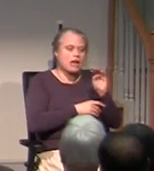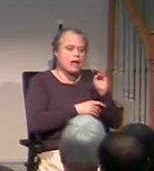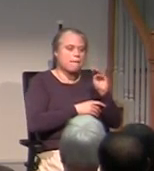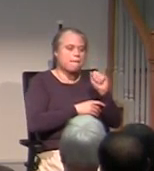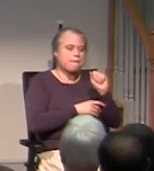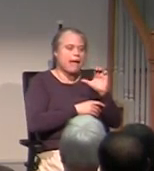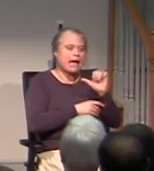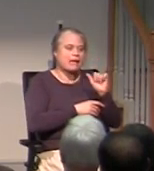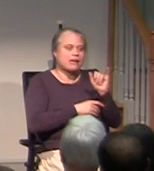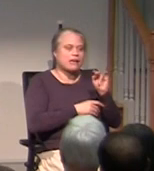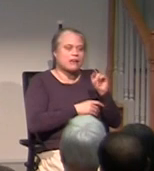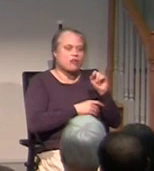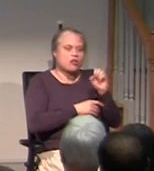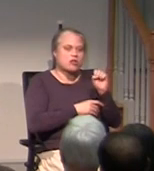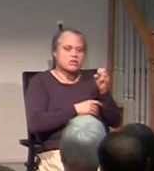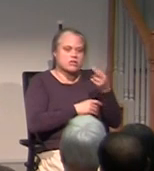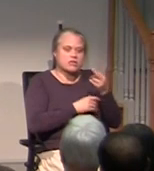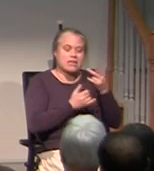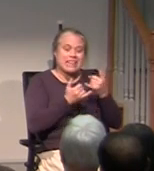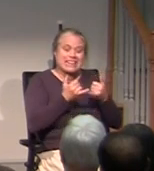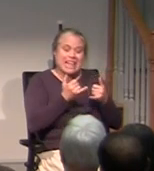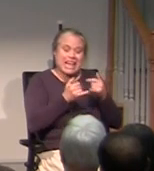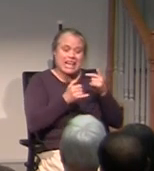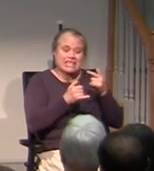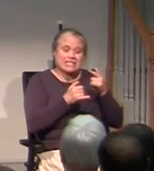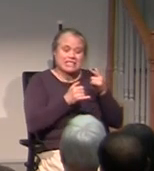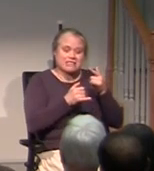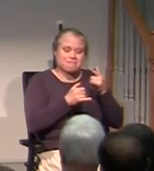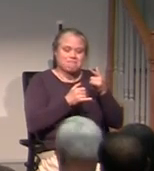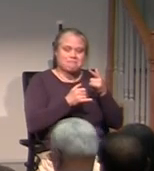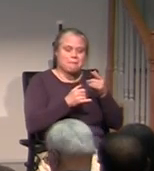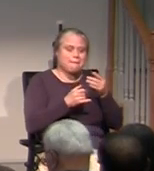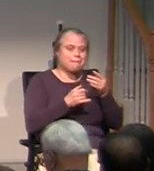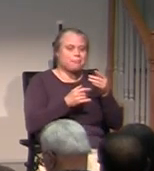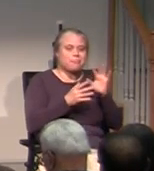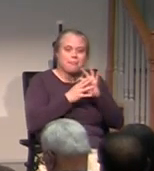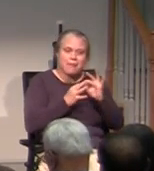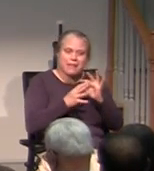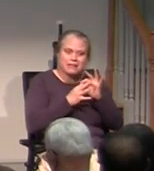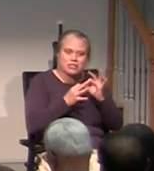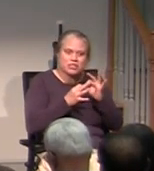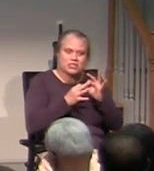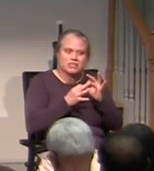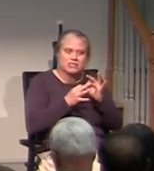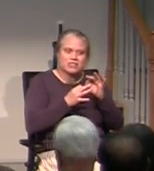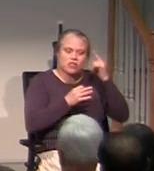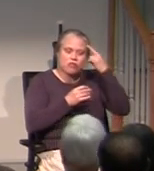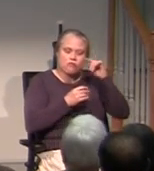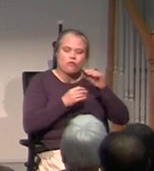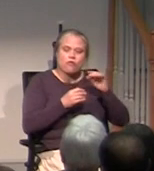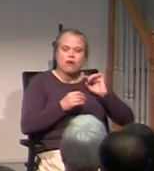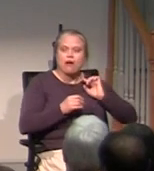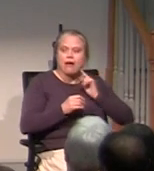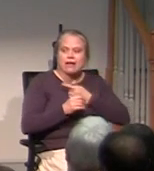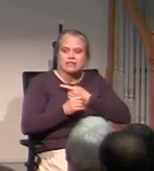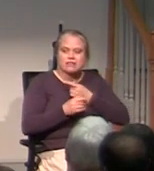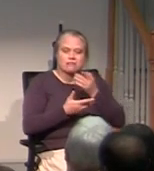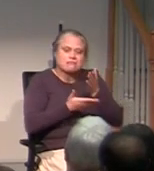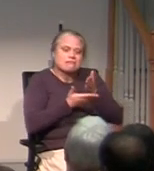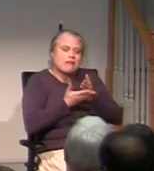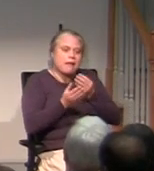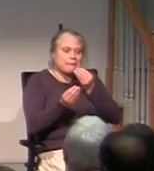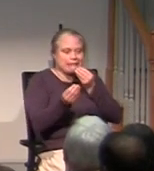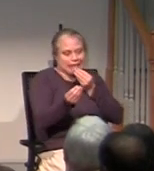to sup. And that's to look at the cross, Jesus' sacrifice for